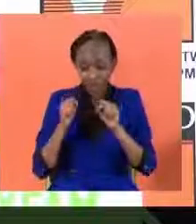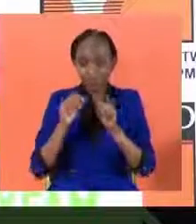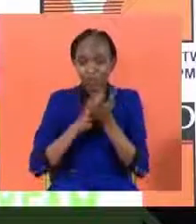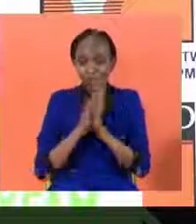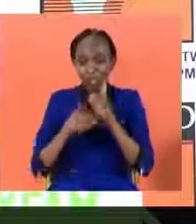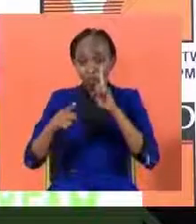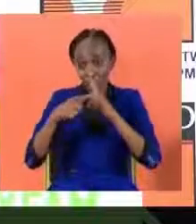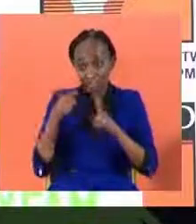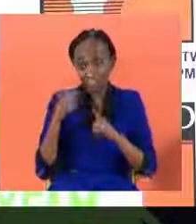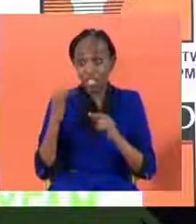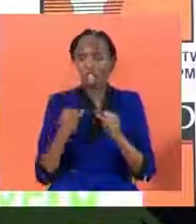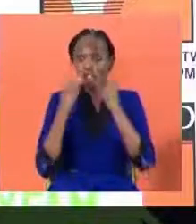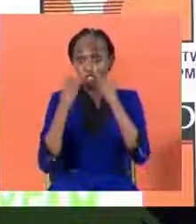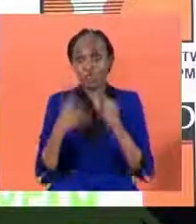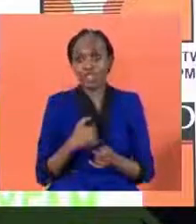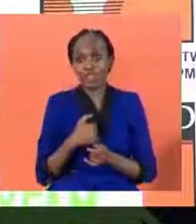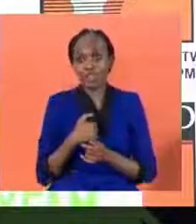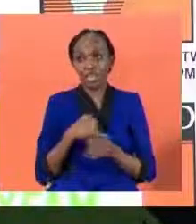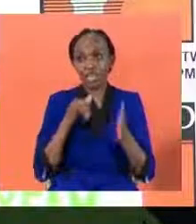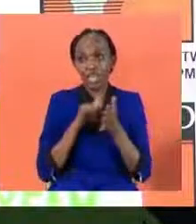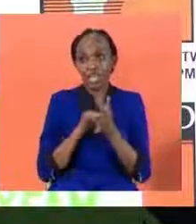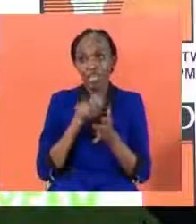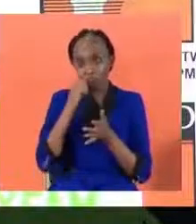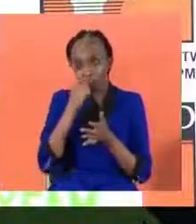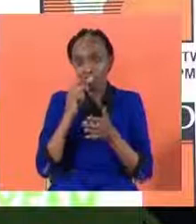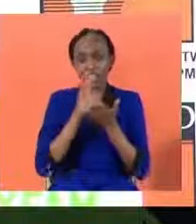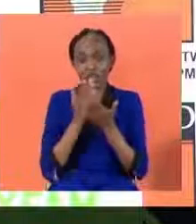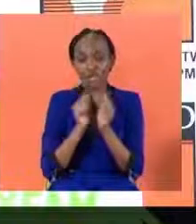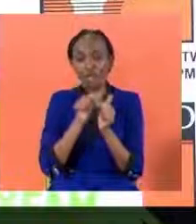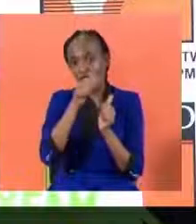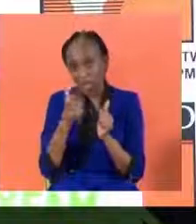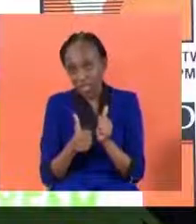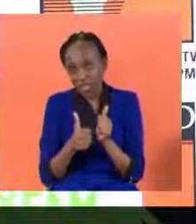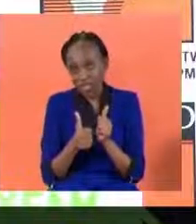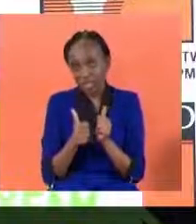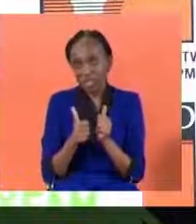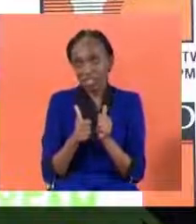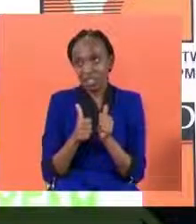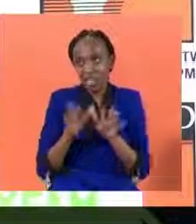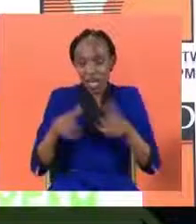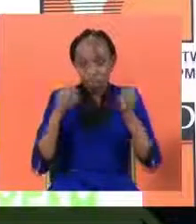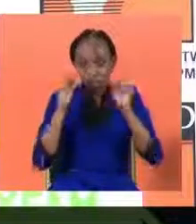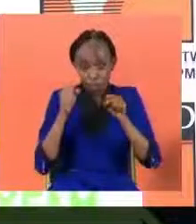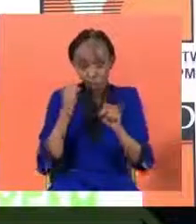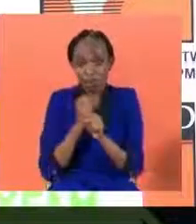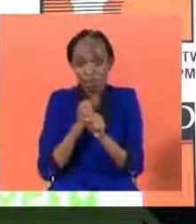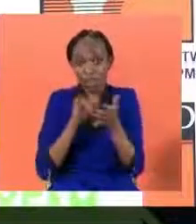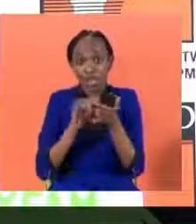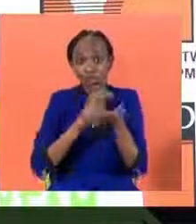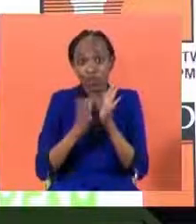instance, you have an information that you wish to share with others, with the rest of the world, how can you do it